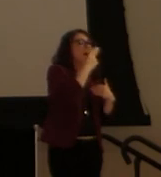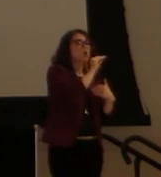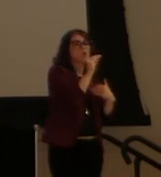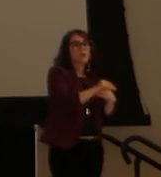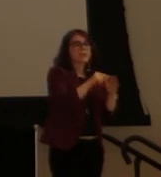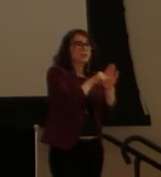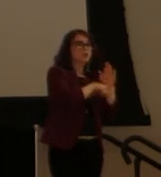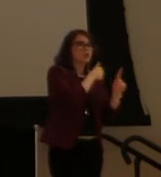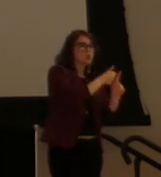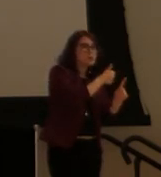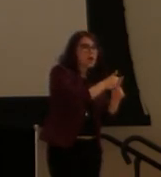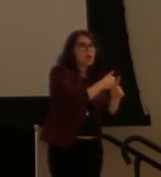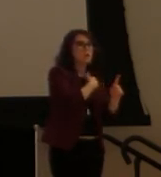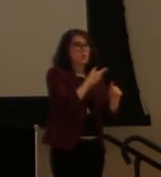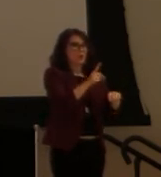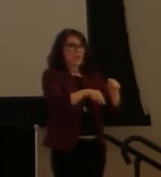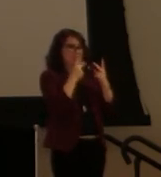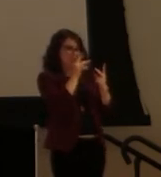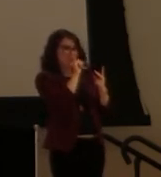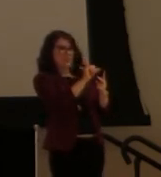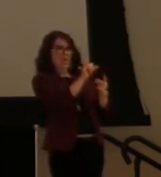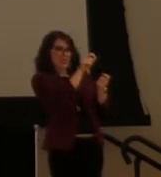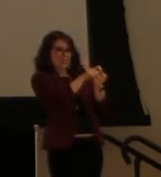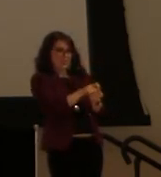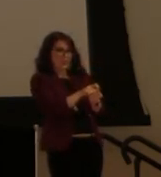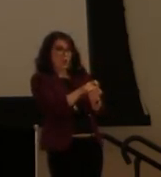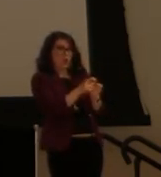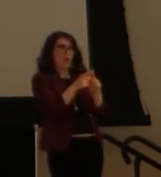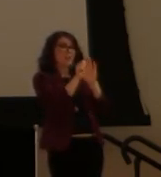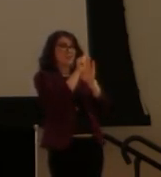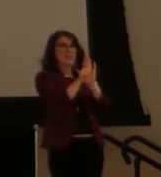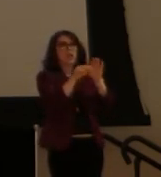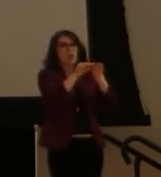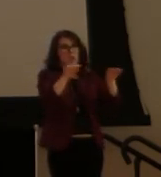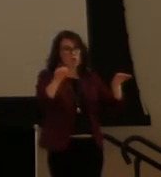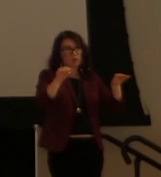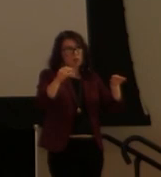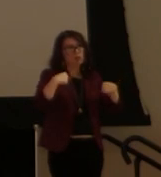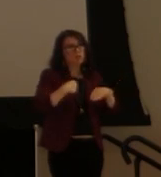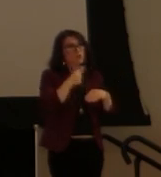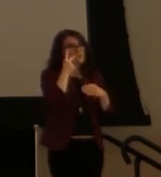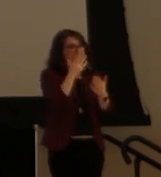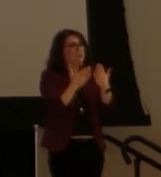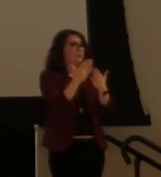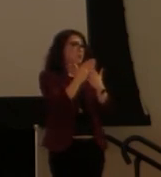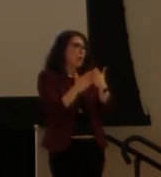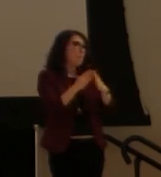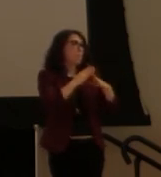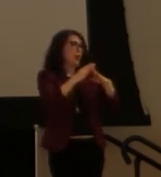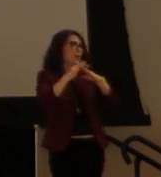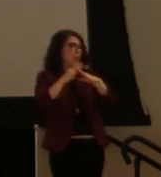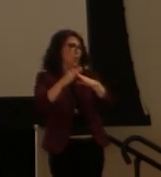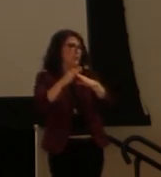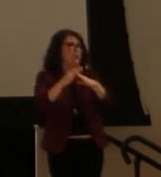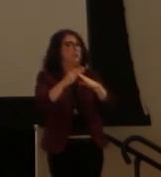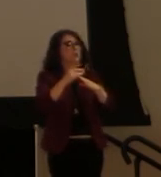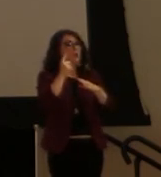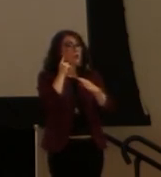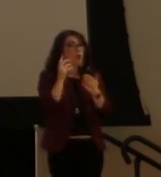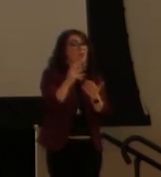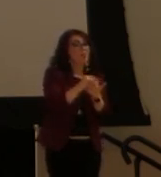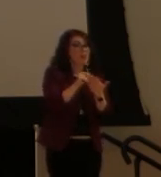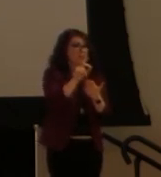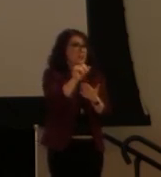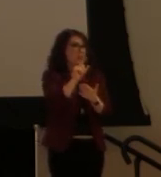to that level of detail at the state level. So we see some barriers and obstacles to data there